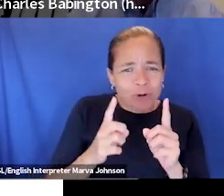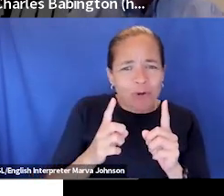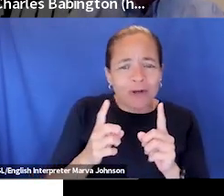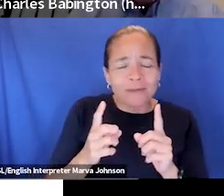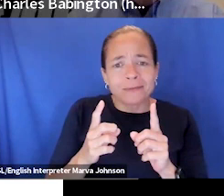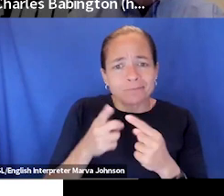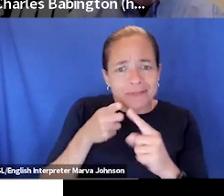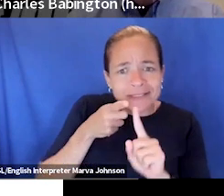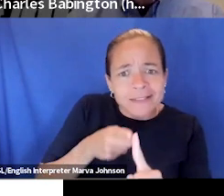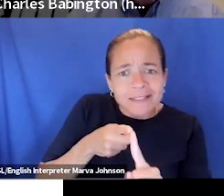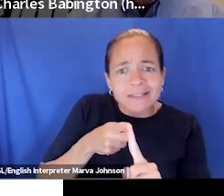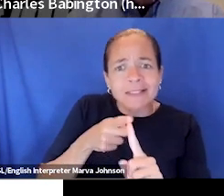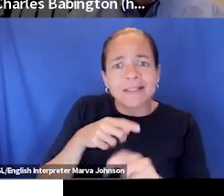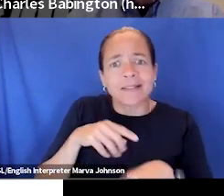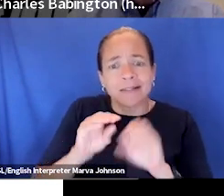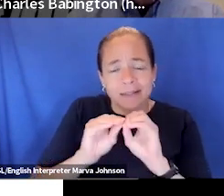simpler, more conversational.